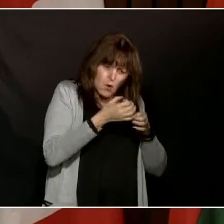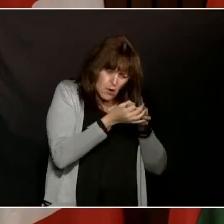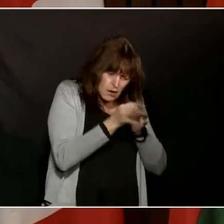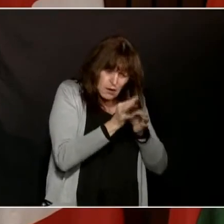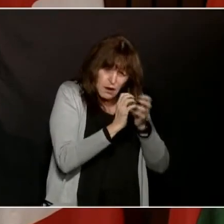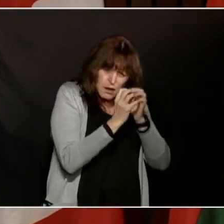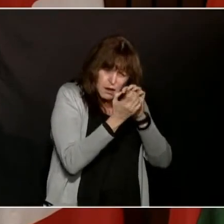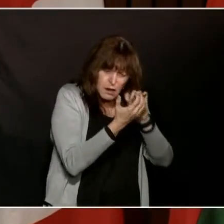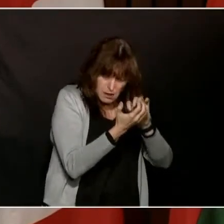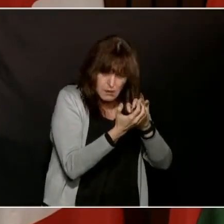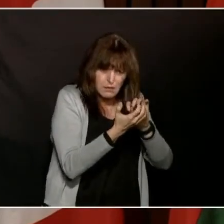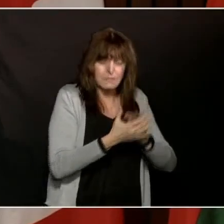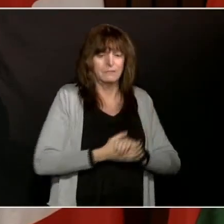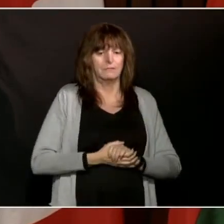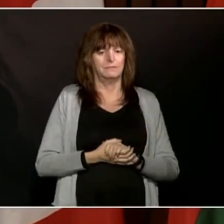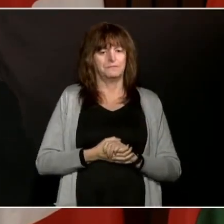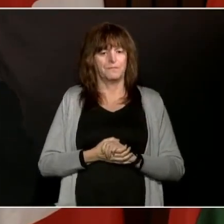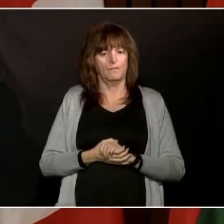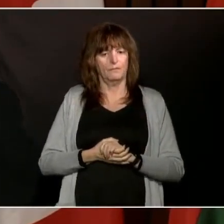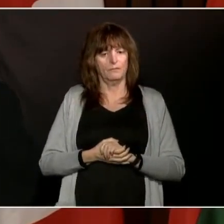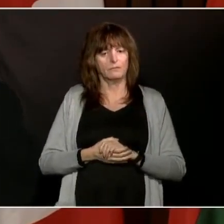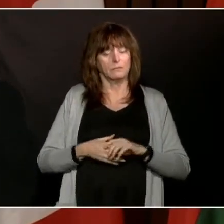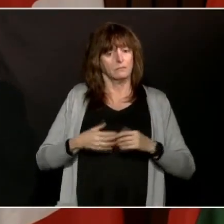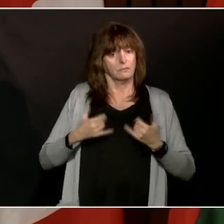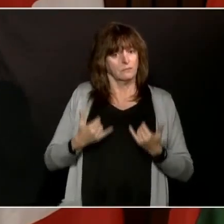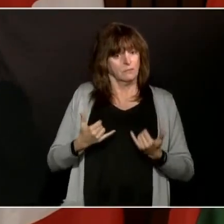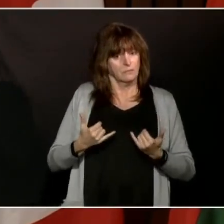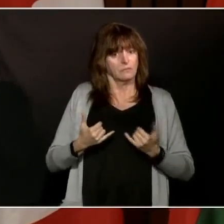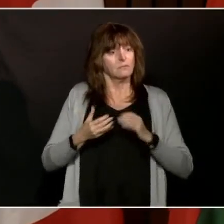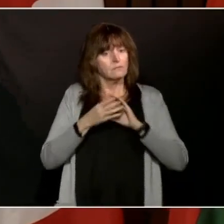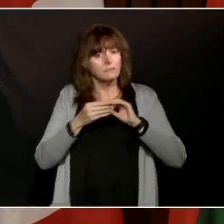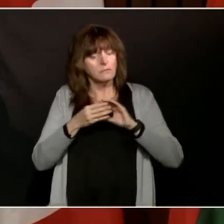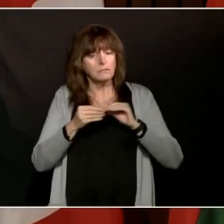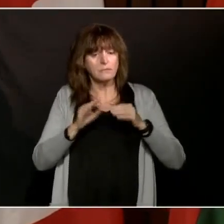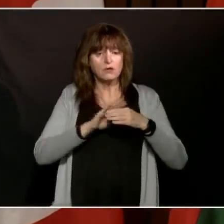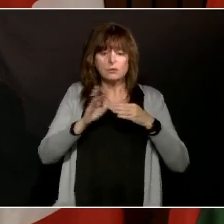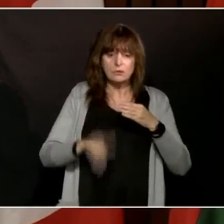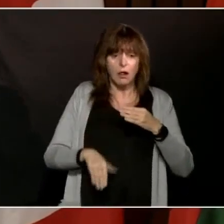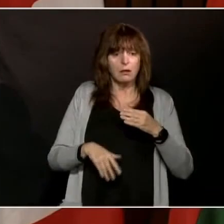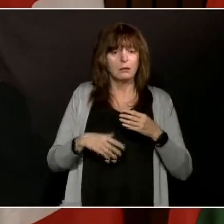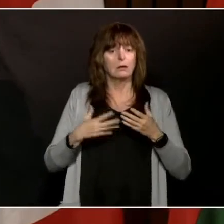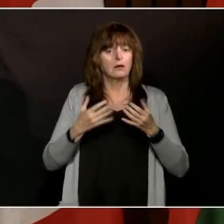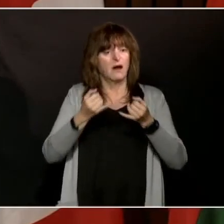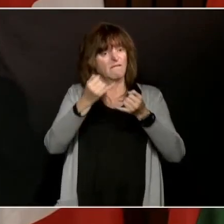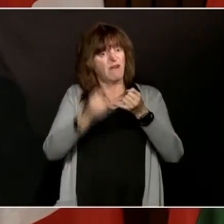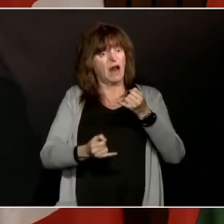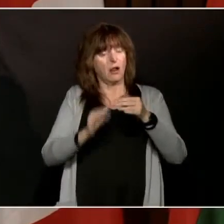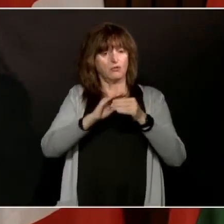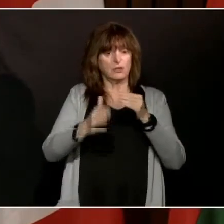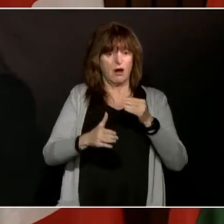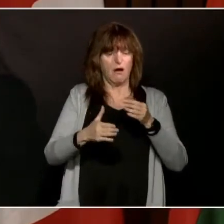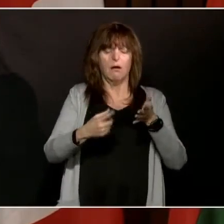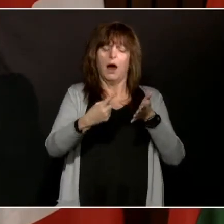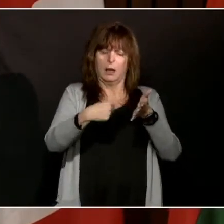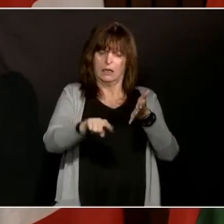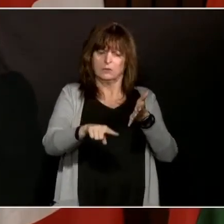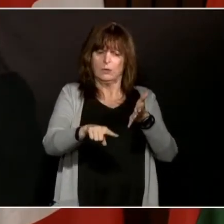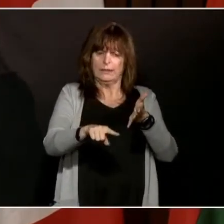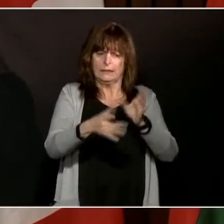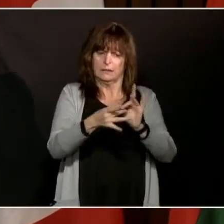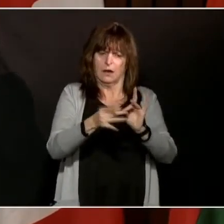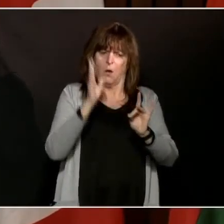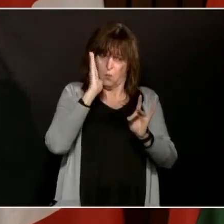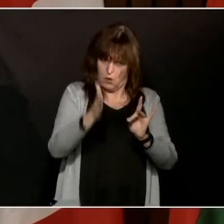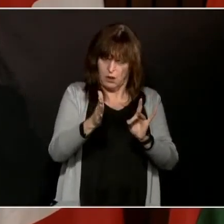today, and final results will be available next week, but all of the efforts are to be able to inform decision-making in